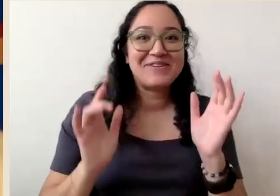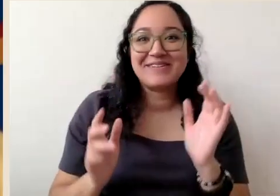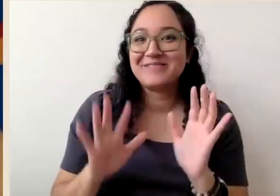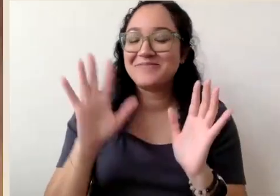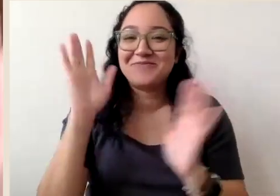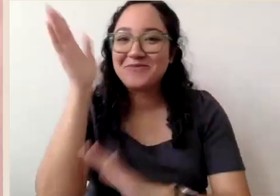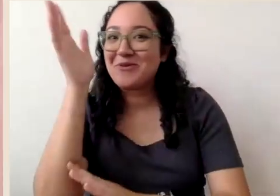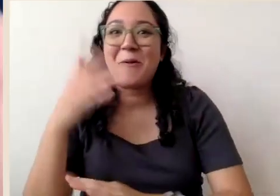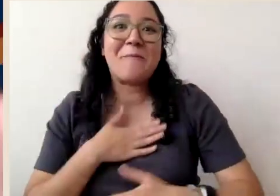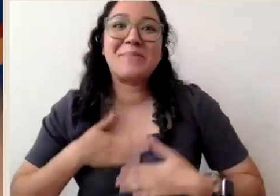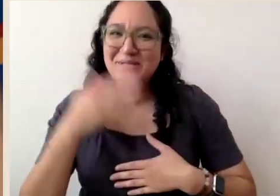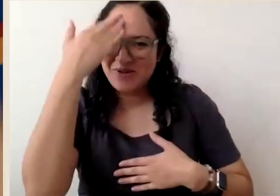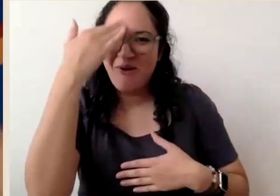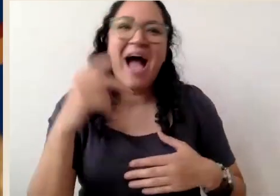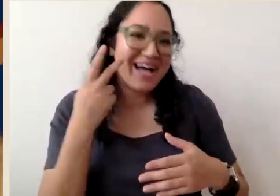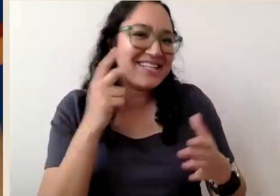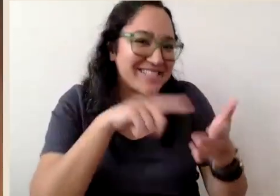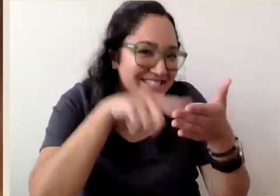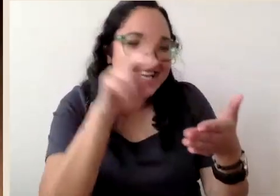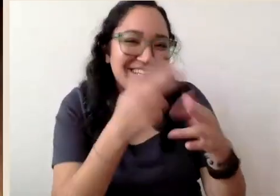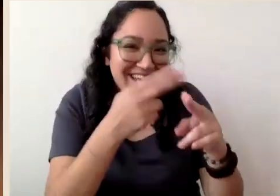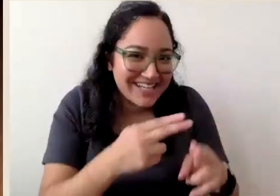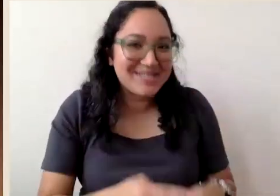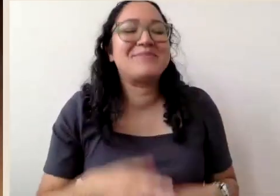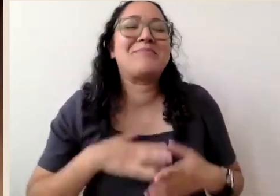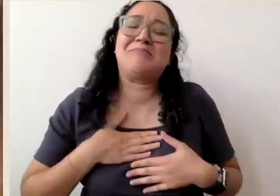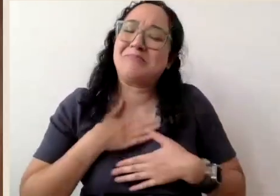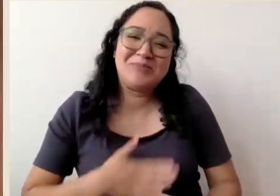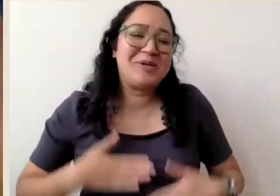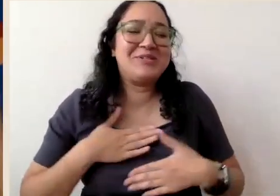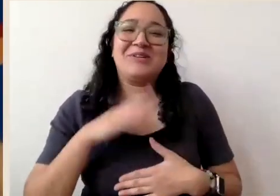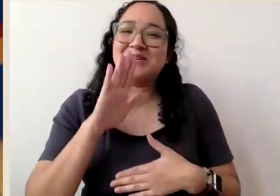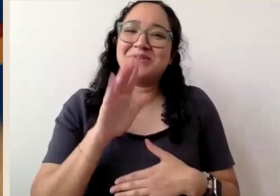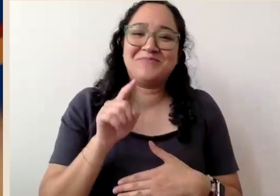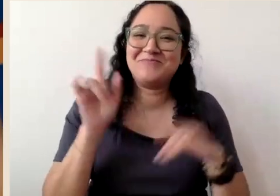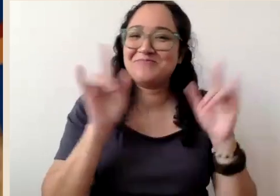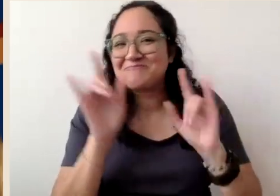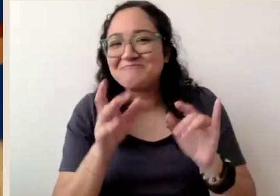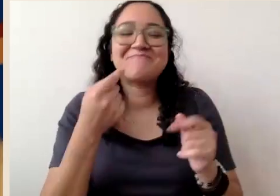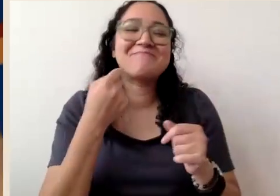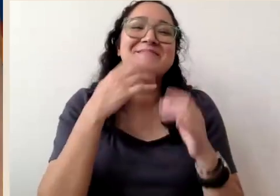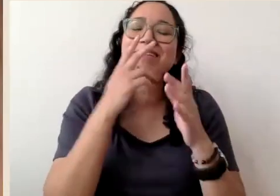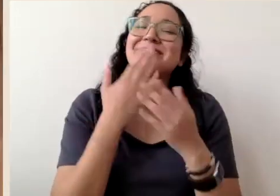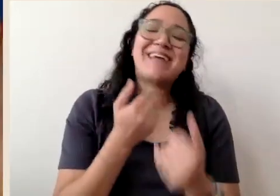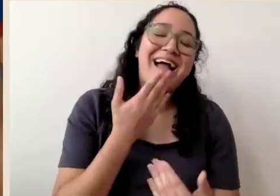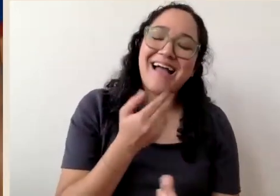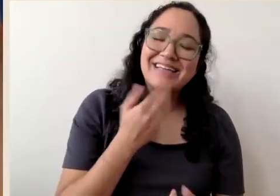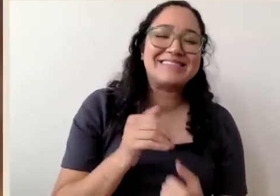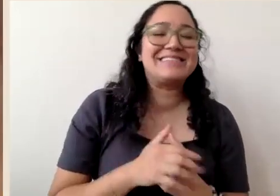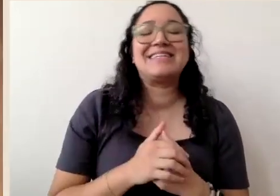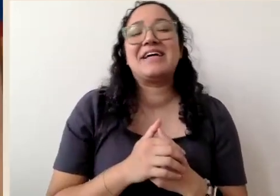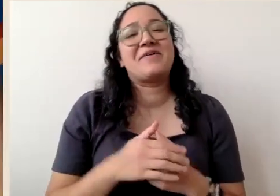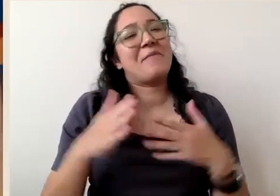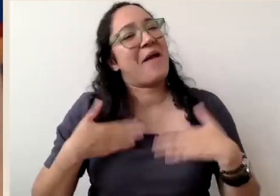please know that I look at the names. I appreciate your warm wishes, your kindness. I'm so glad that